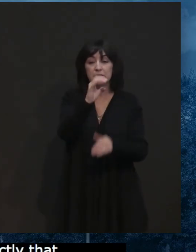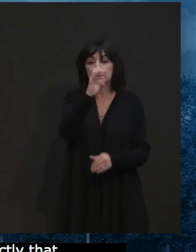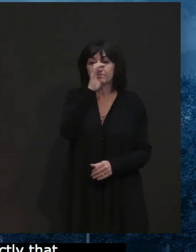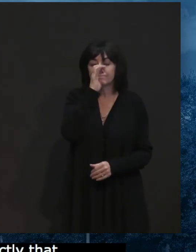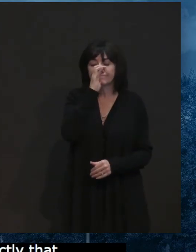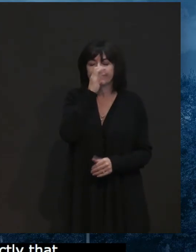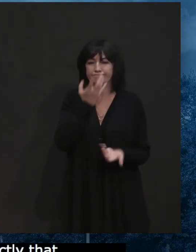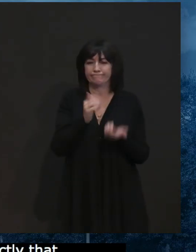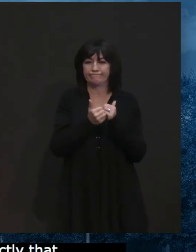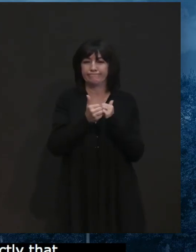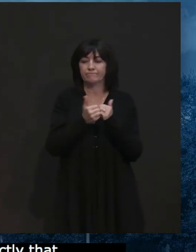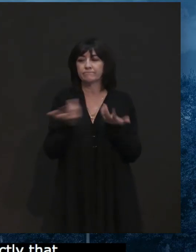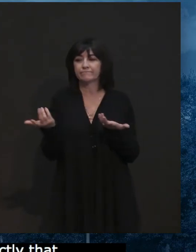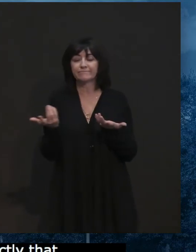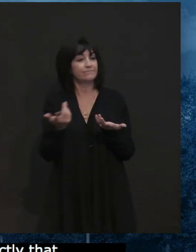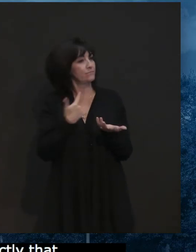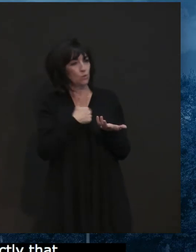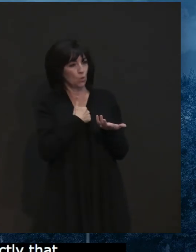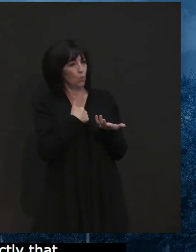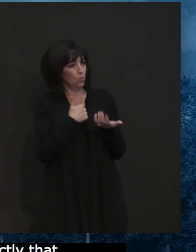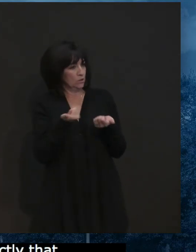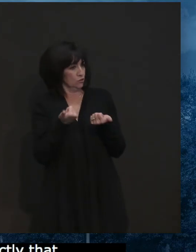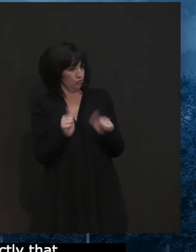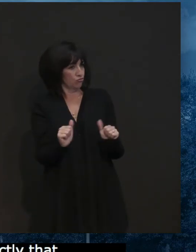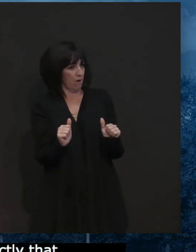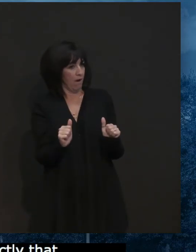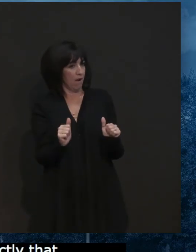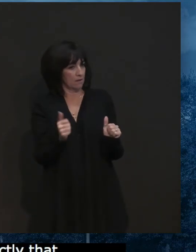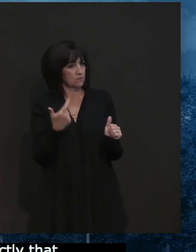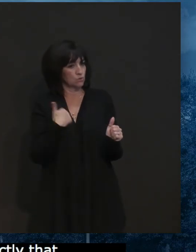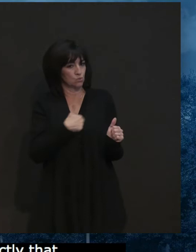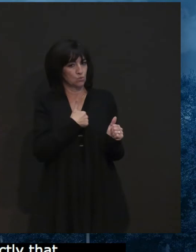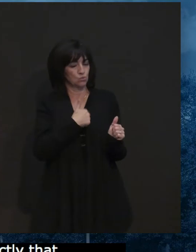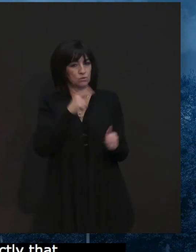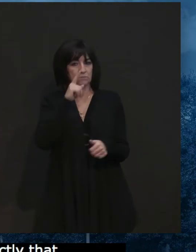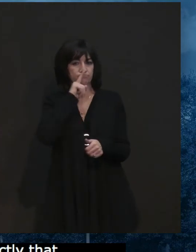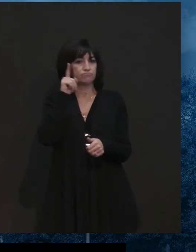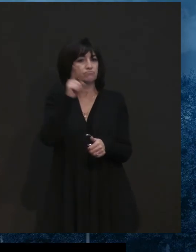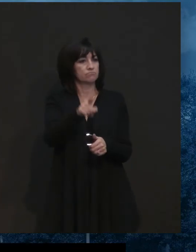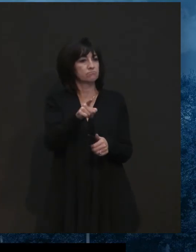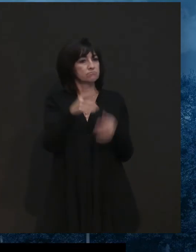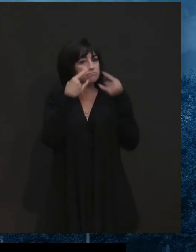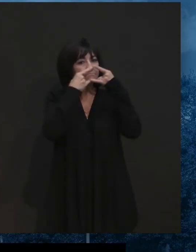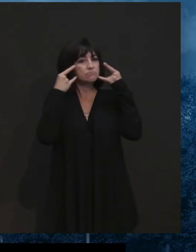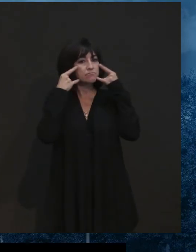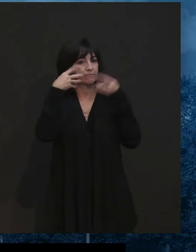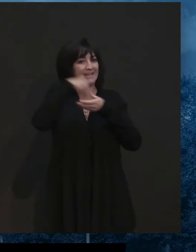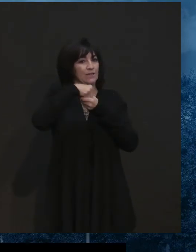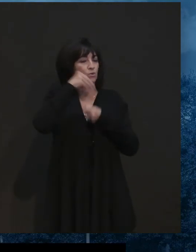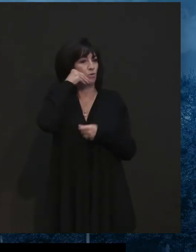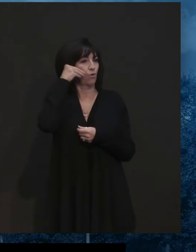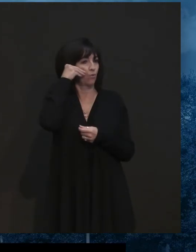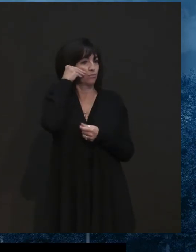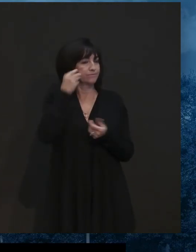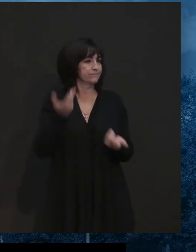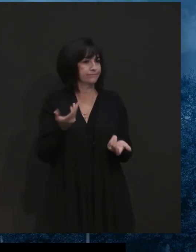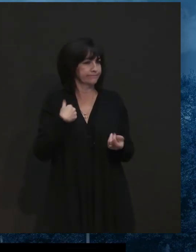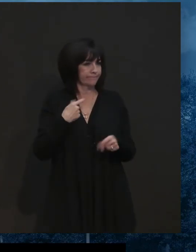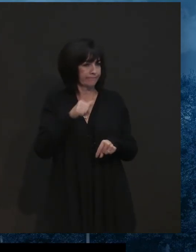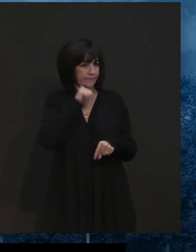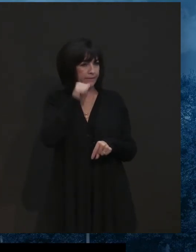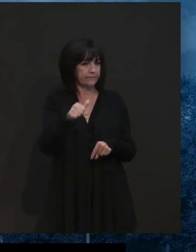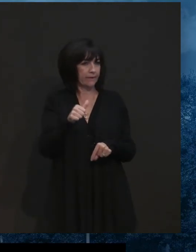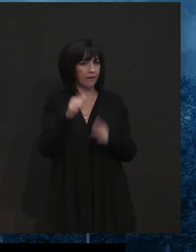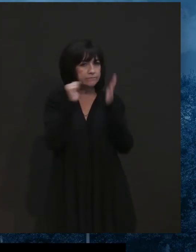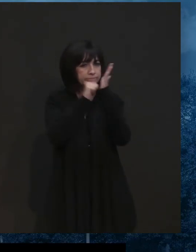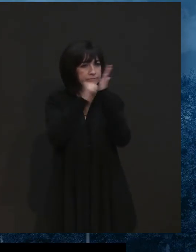well, we tried that a little bit with respect to mask wearing within the homes, and we're not about to go knocking on doors